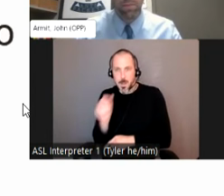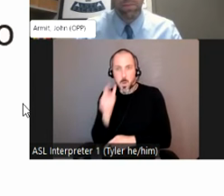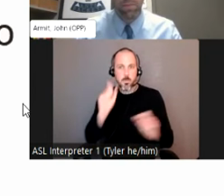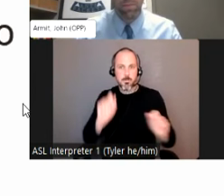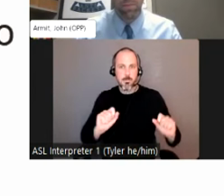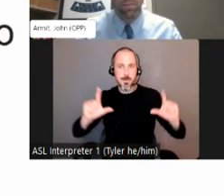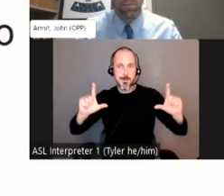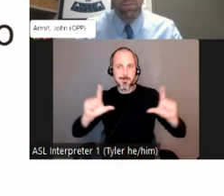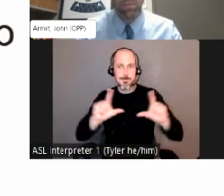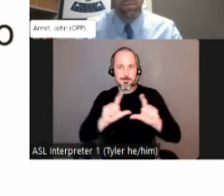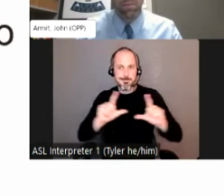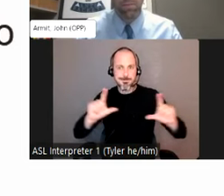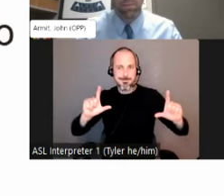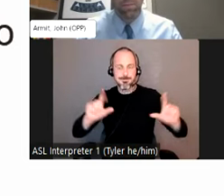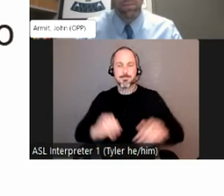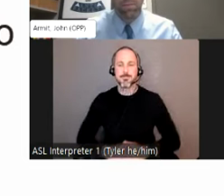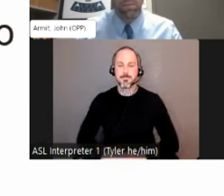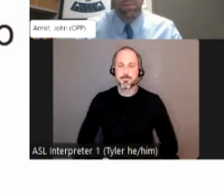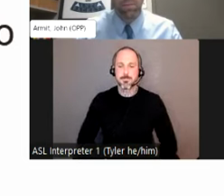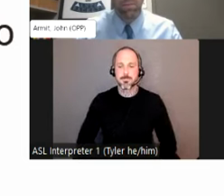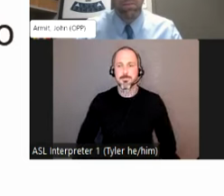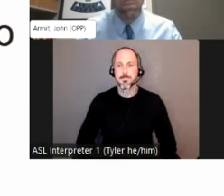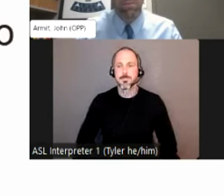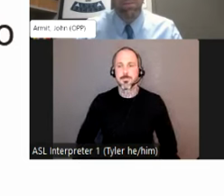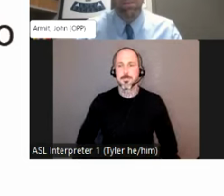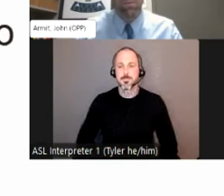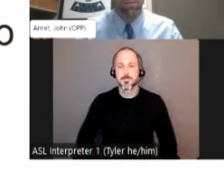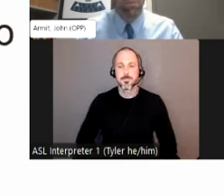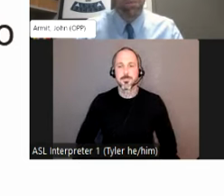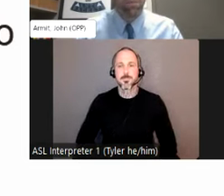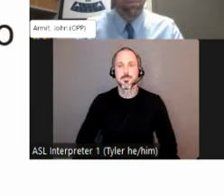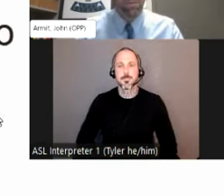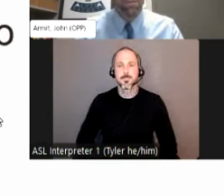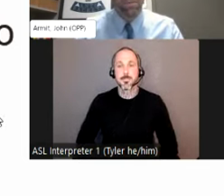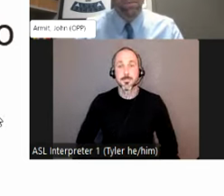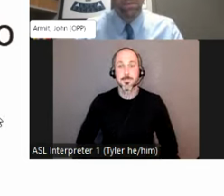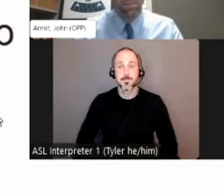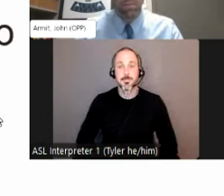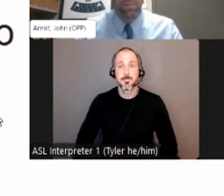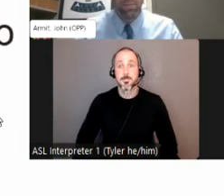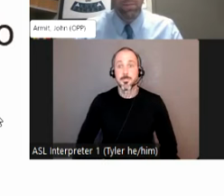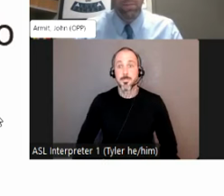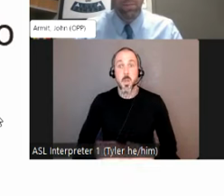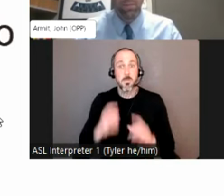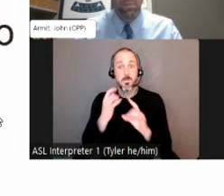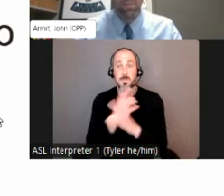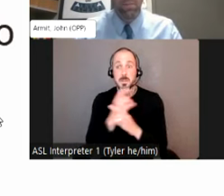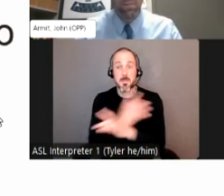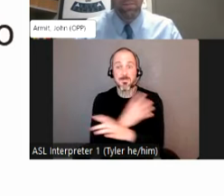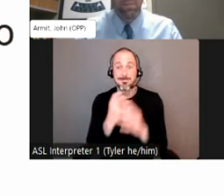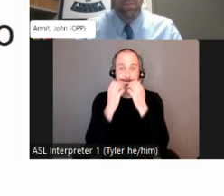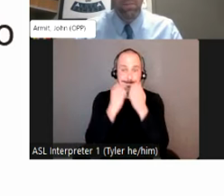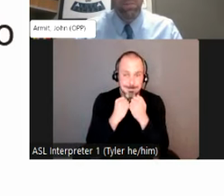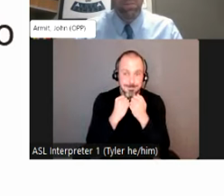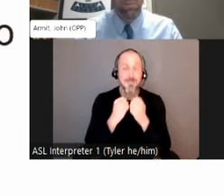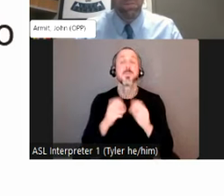Just as a reminder, we do appreciate your feedback after the session. So there will be a pop-up after the end of the session to do